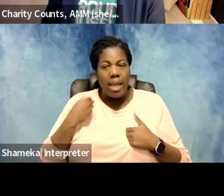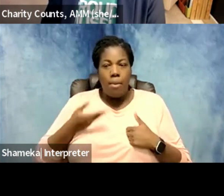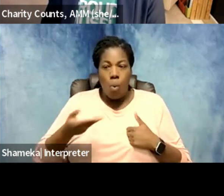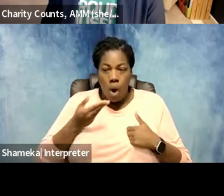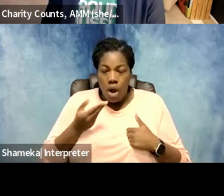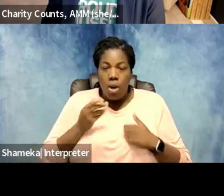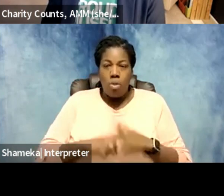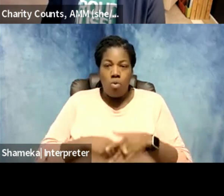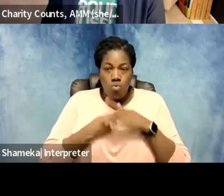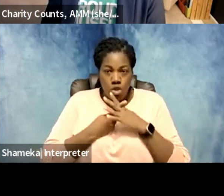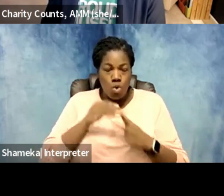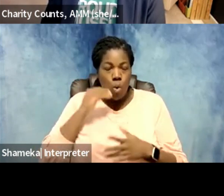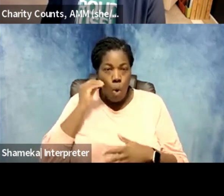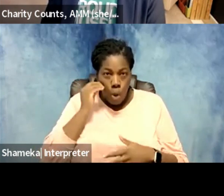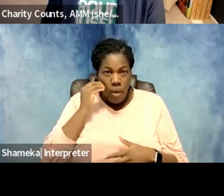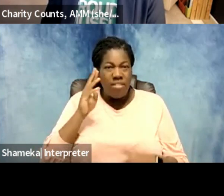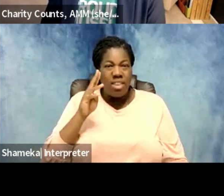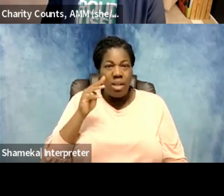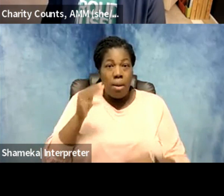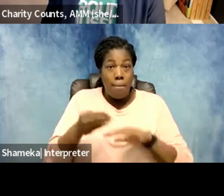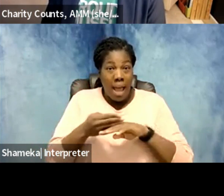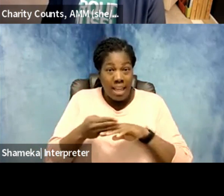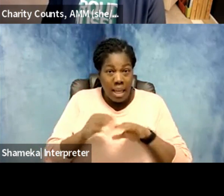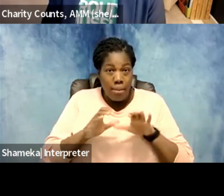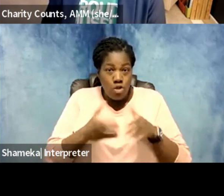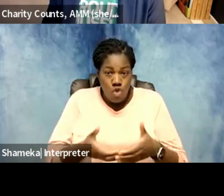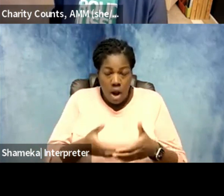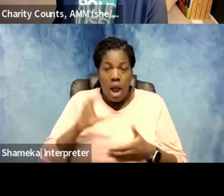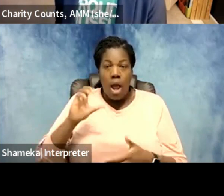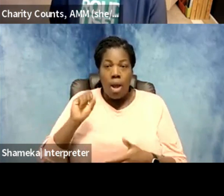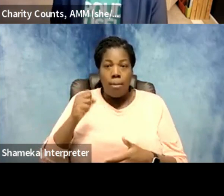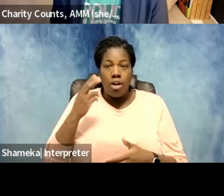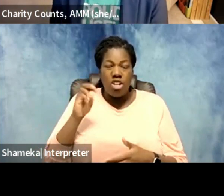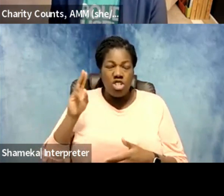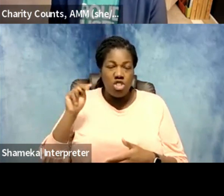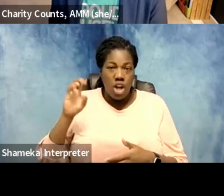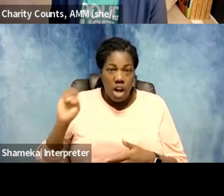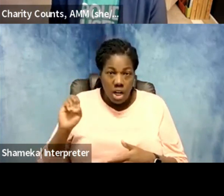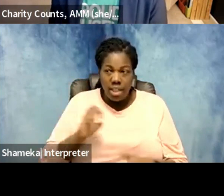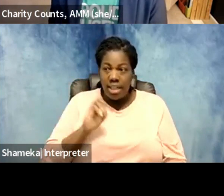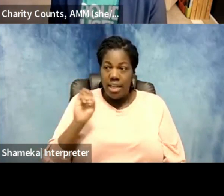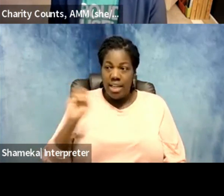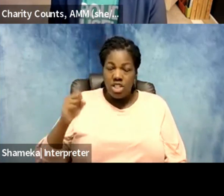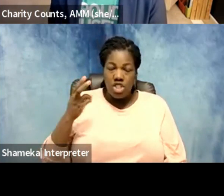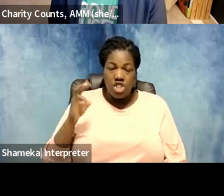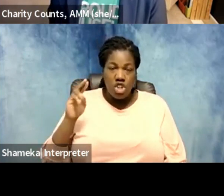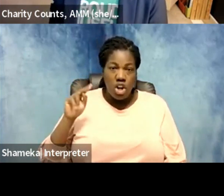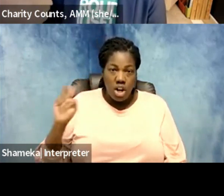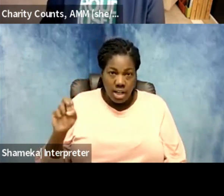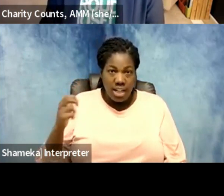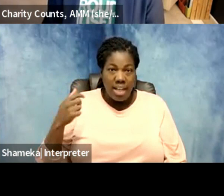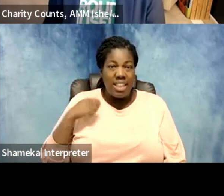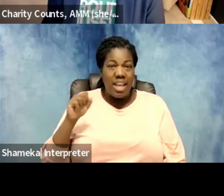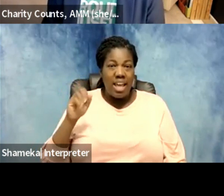of the living nations of the Miami tribe, the Shawnee tribe, the Eastern Shawnee tribe, the Absentee Shawnee